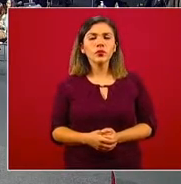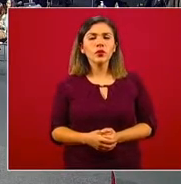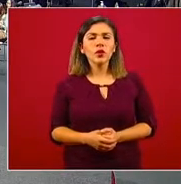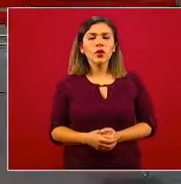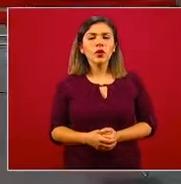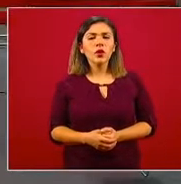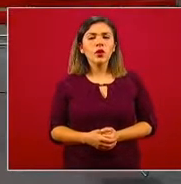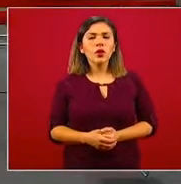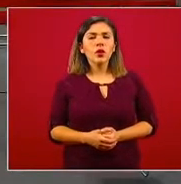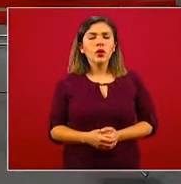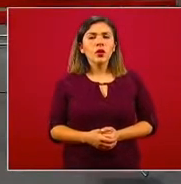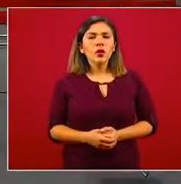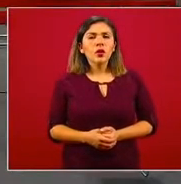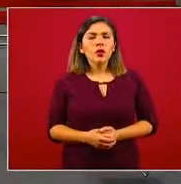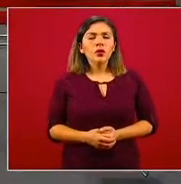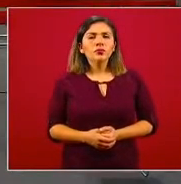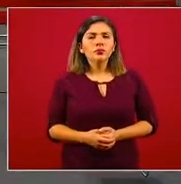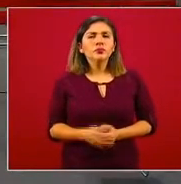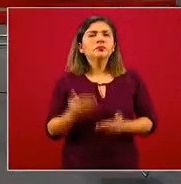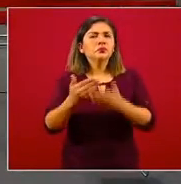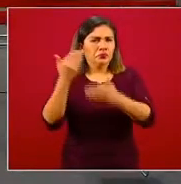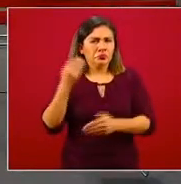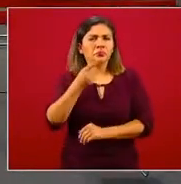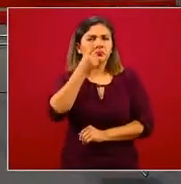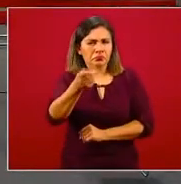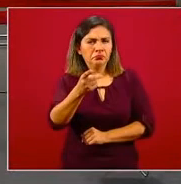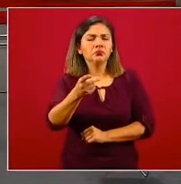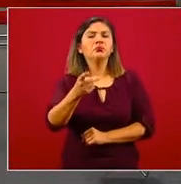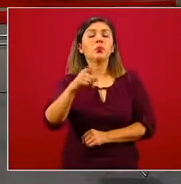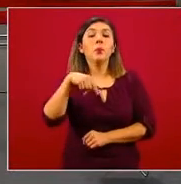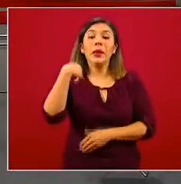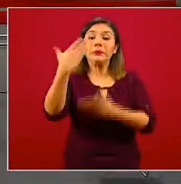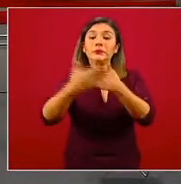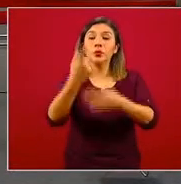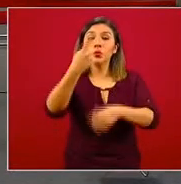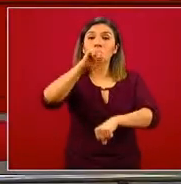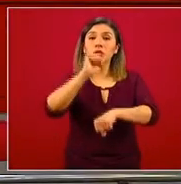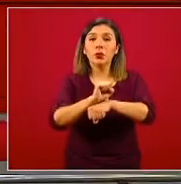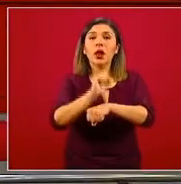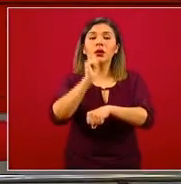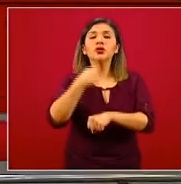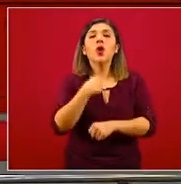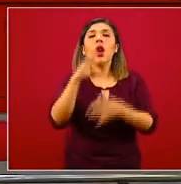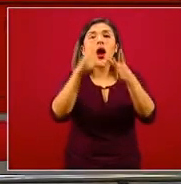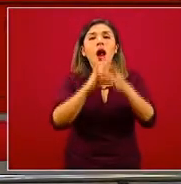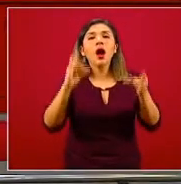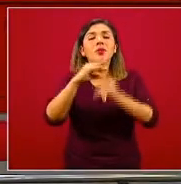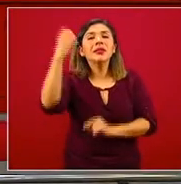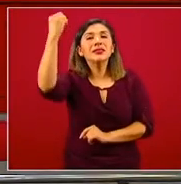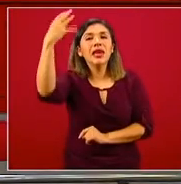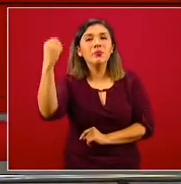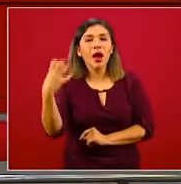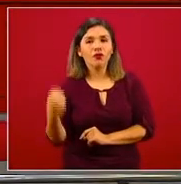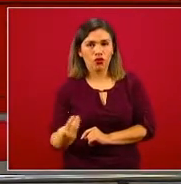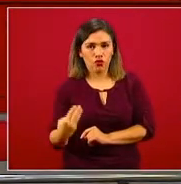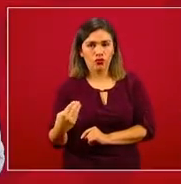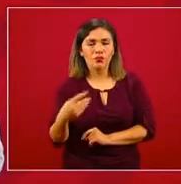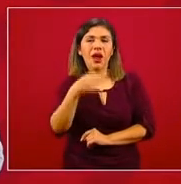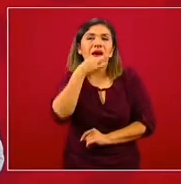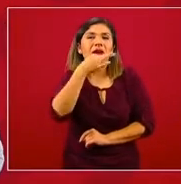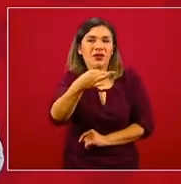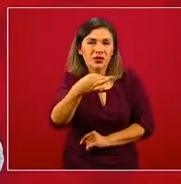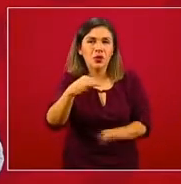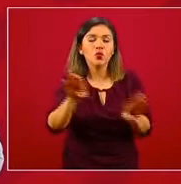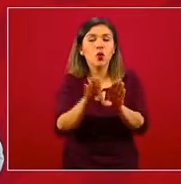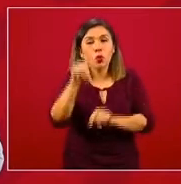question. Thank you very much for saying this, because next week, every day, we're going to talk about